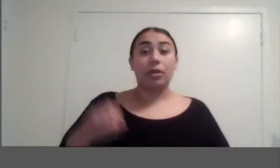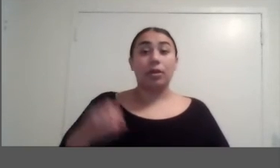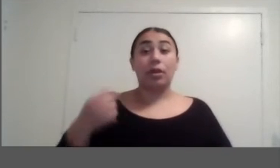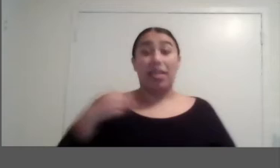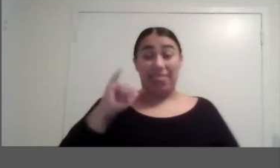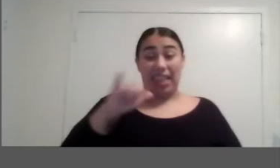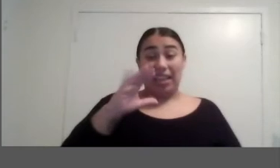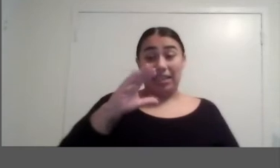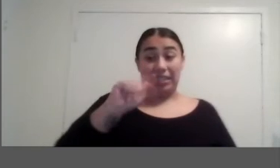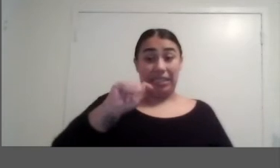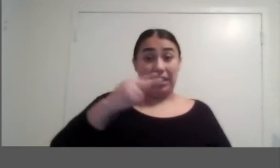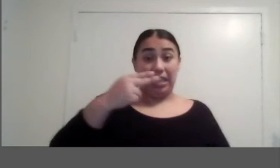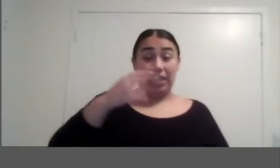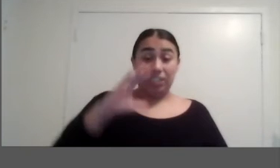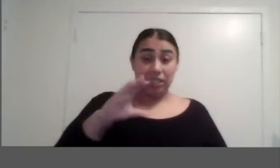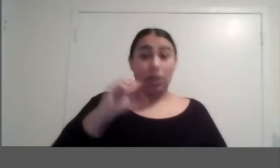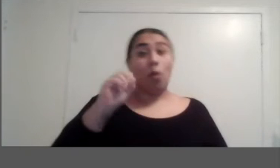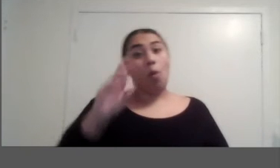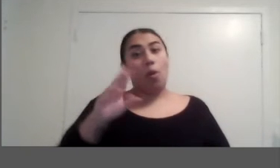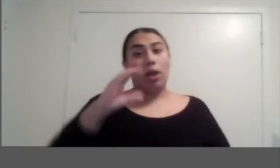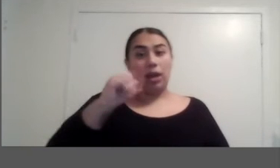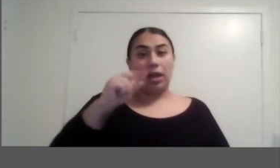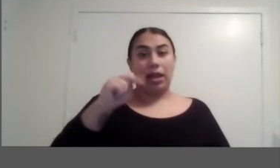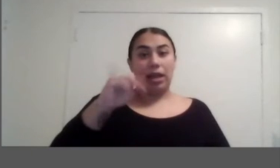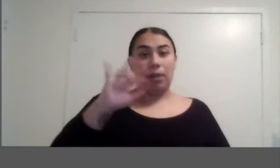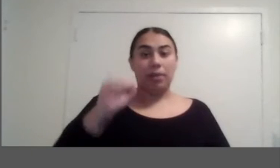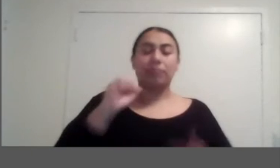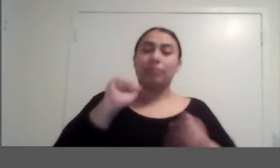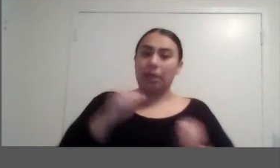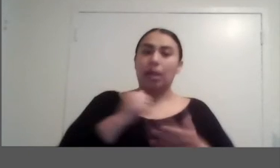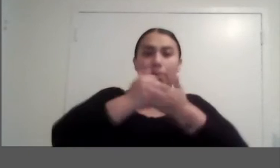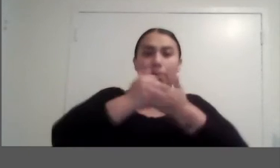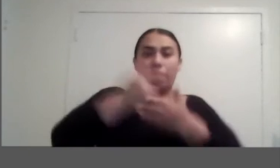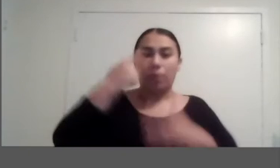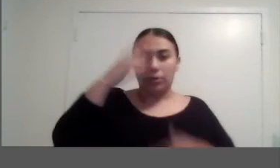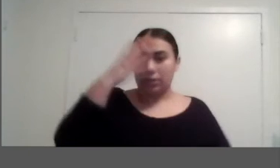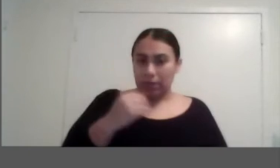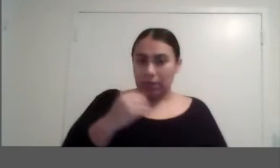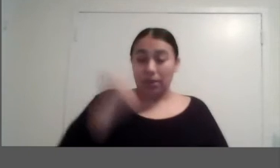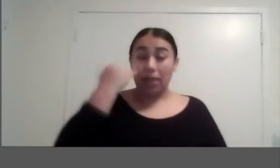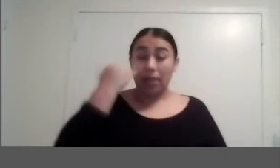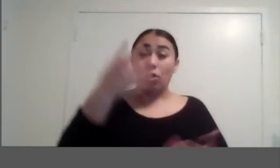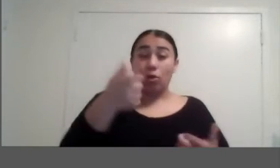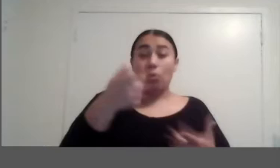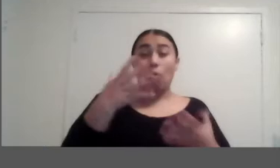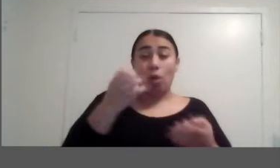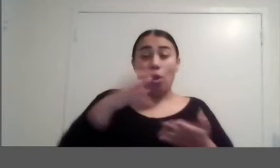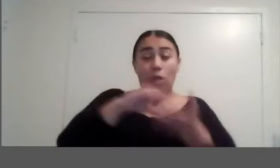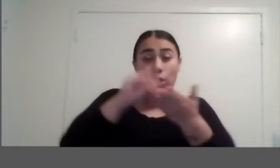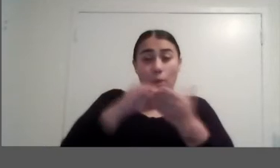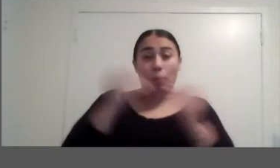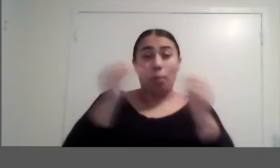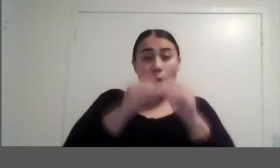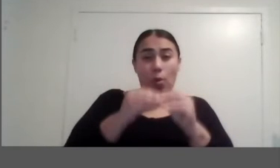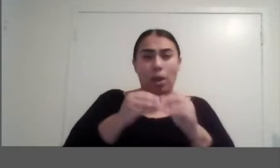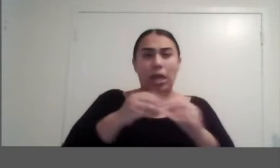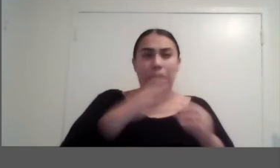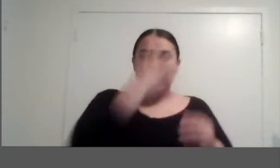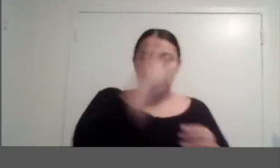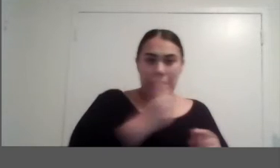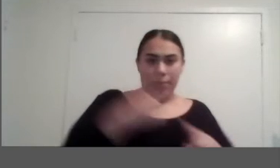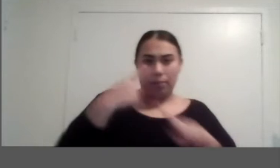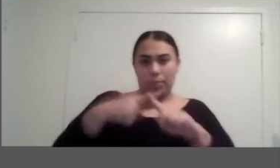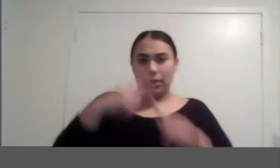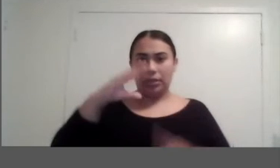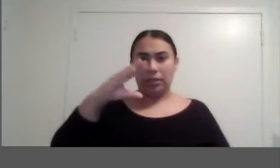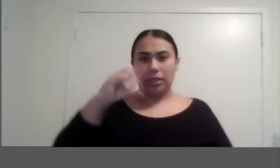patients where medical cannabis might not help other symptoms, they always report improvement in sleep. If you want to learn more about sleep and